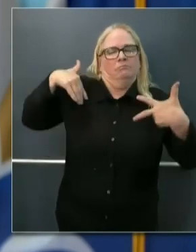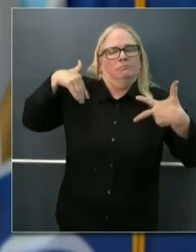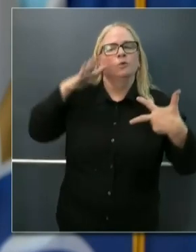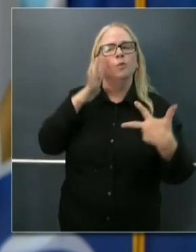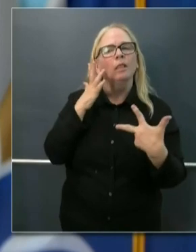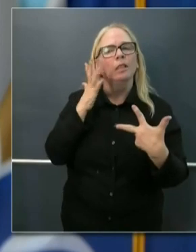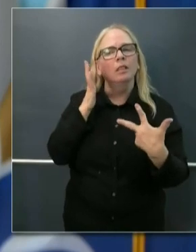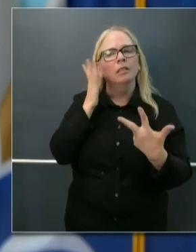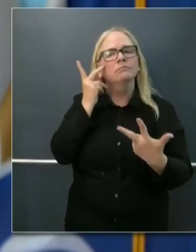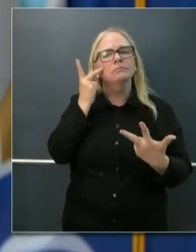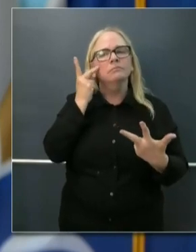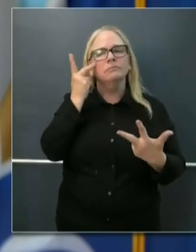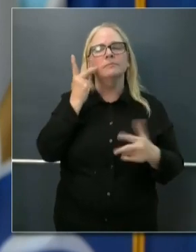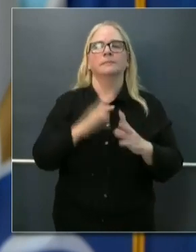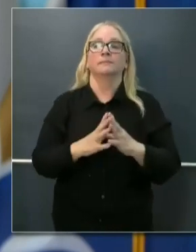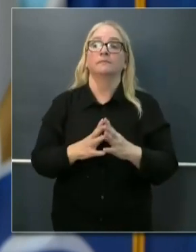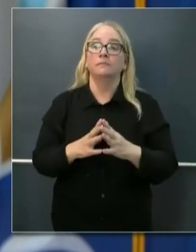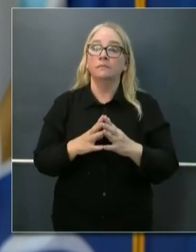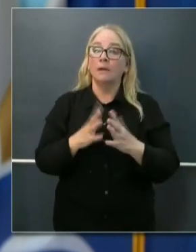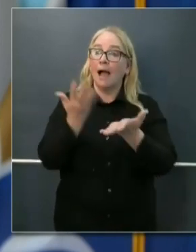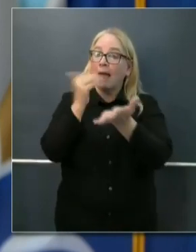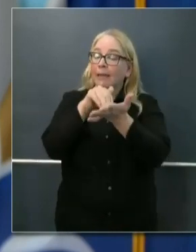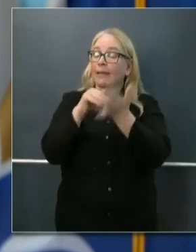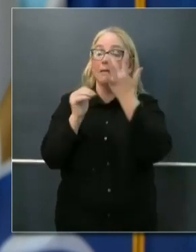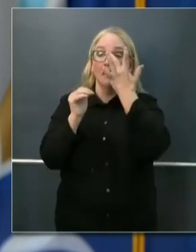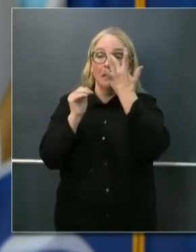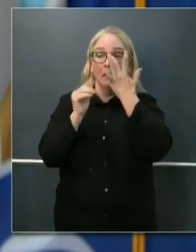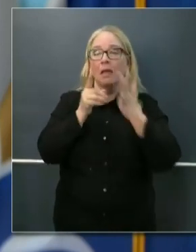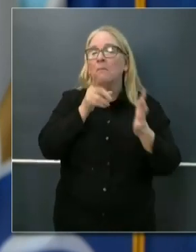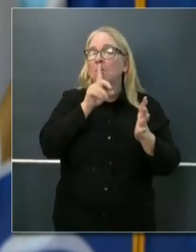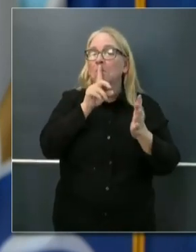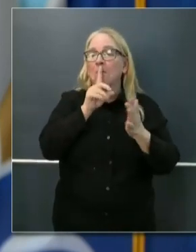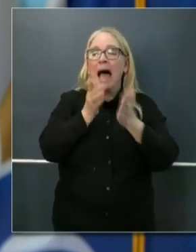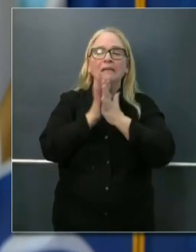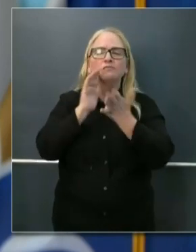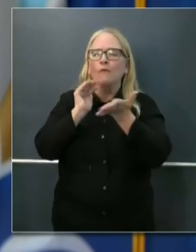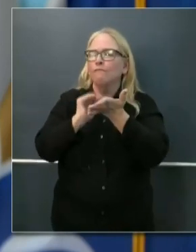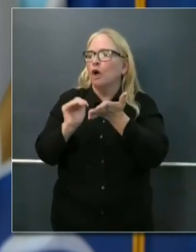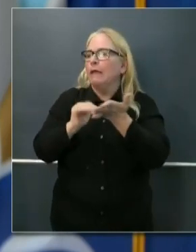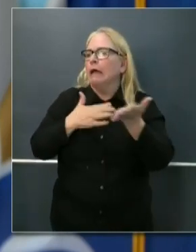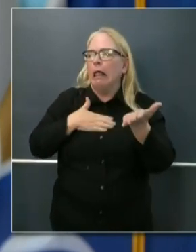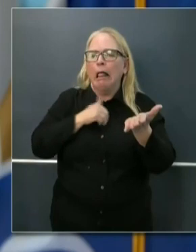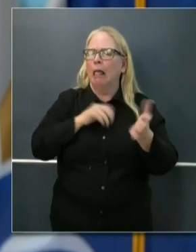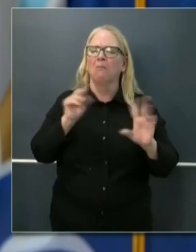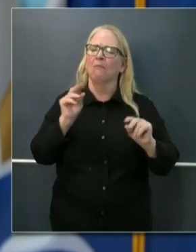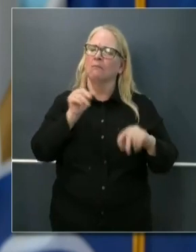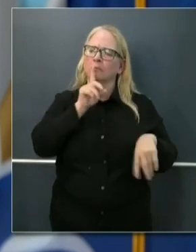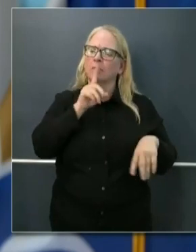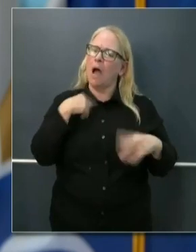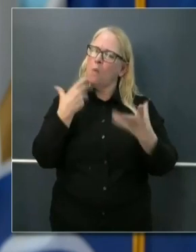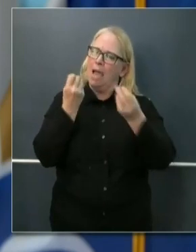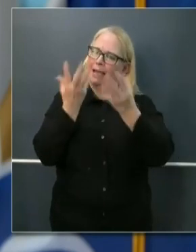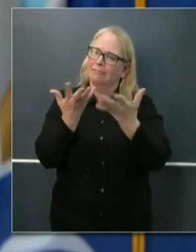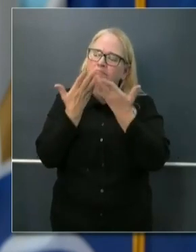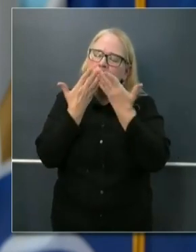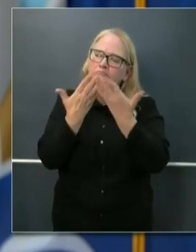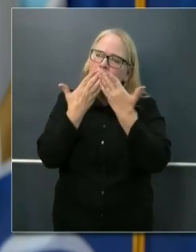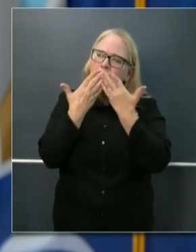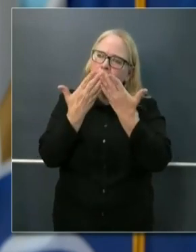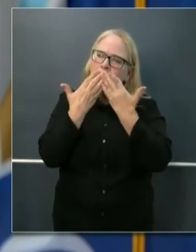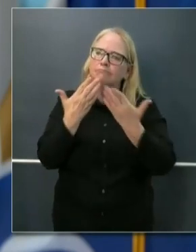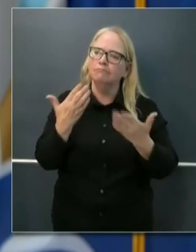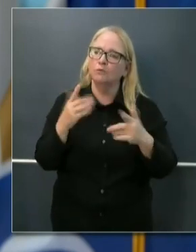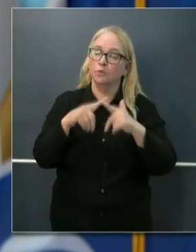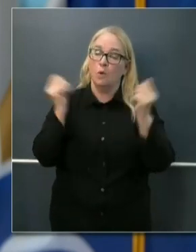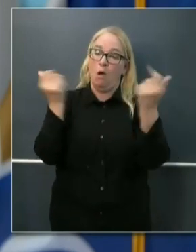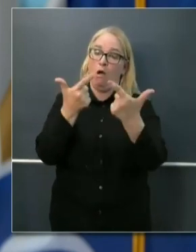just, again, not ask for any forgiveness from members of the public, just gratitude I want to extend for all of you, all